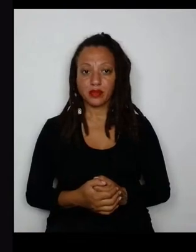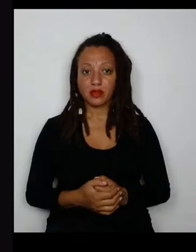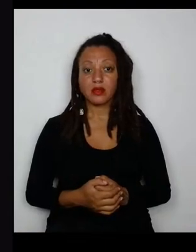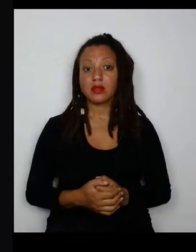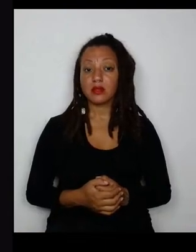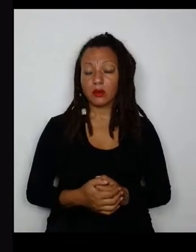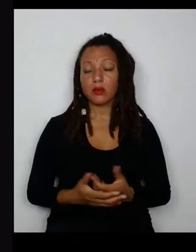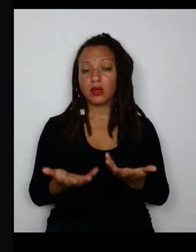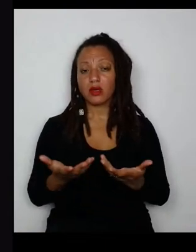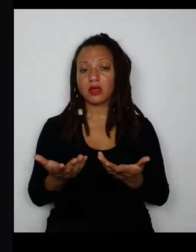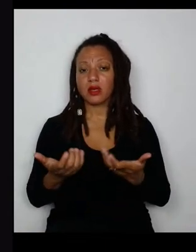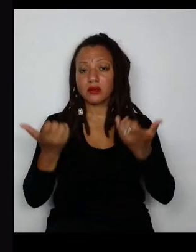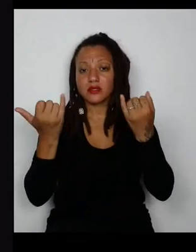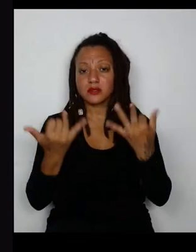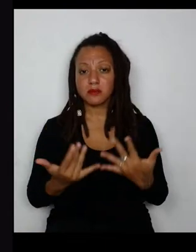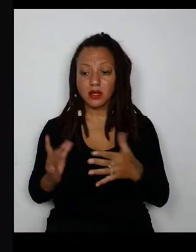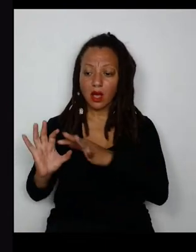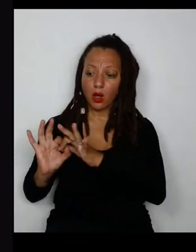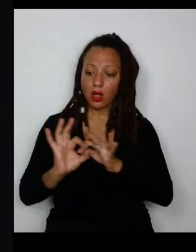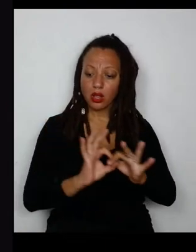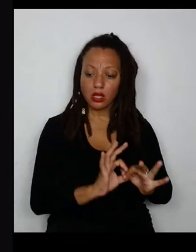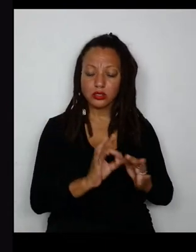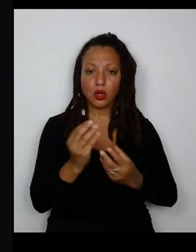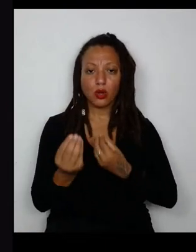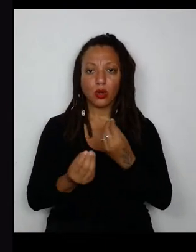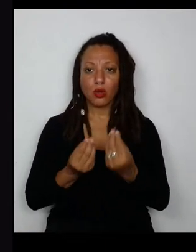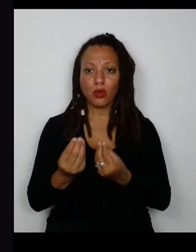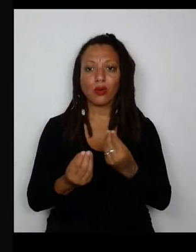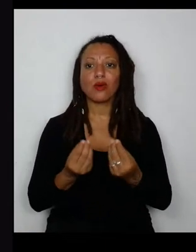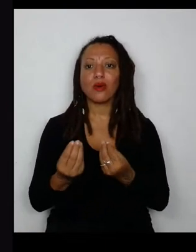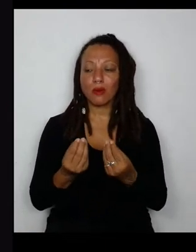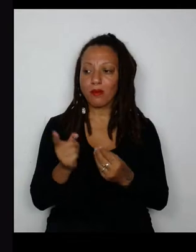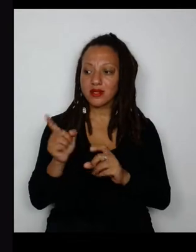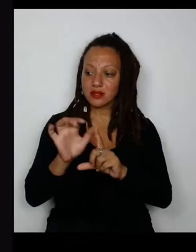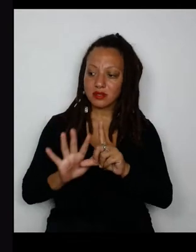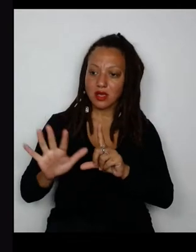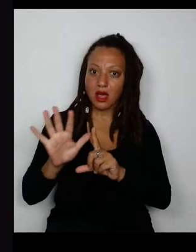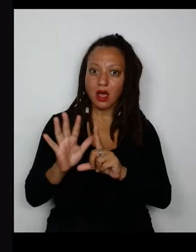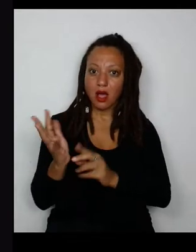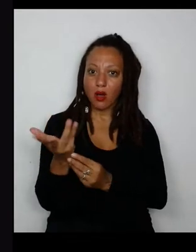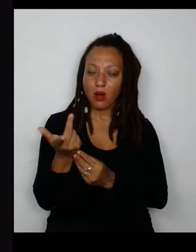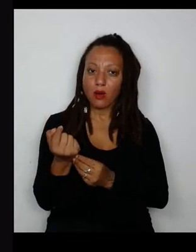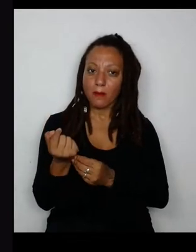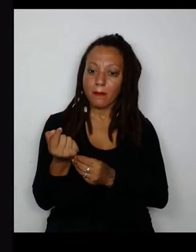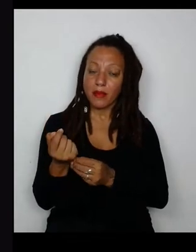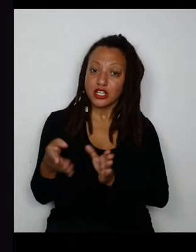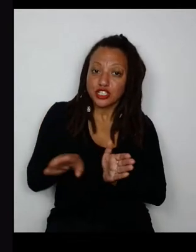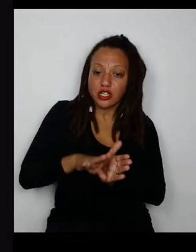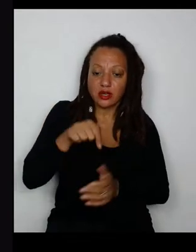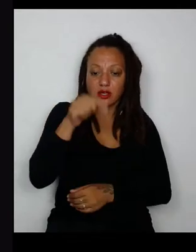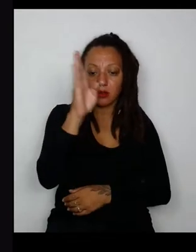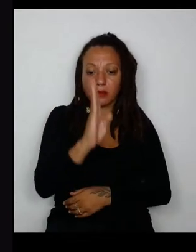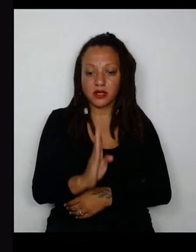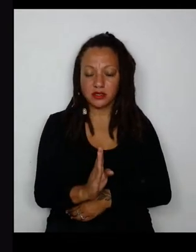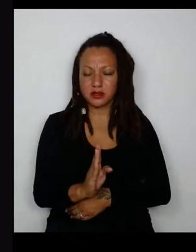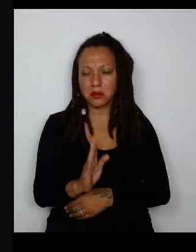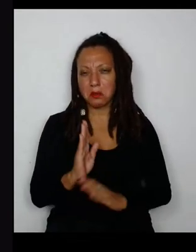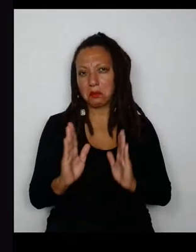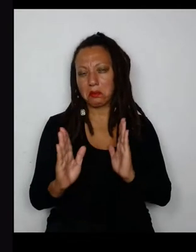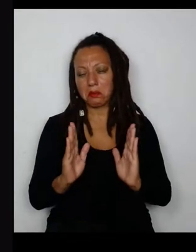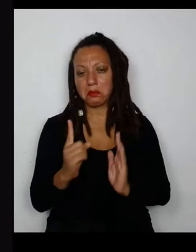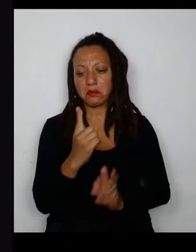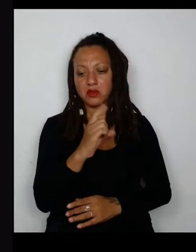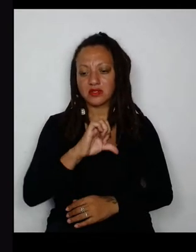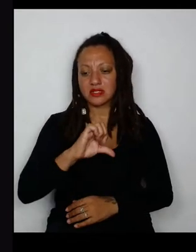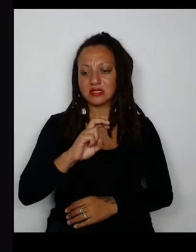in particular was the context in which this portrait came to brazil what was happening here in the early